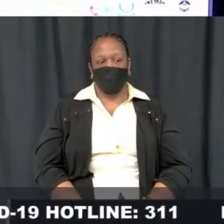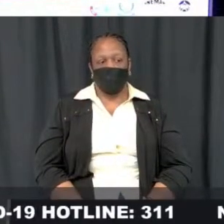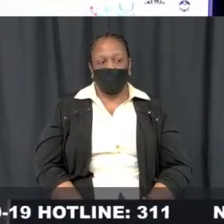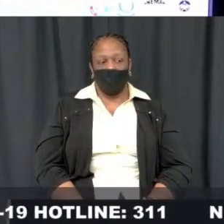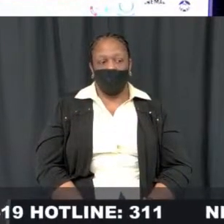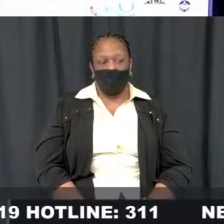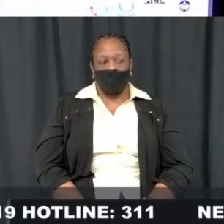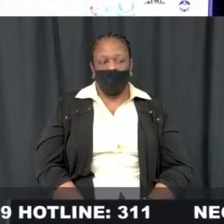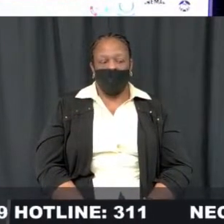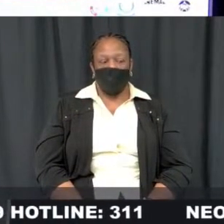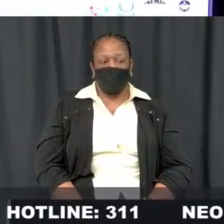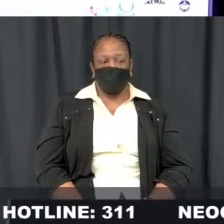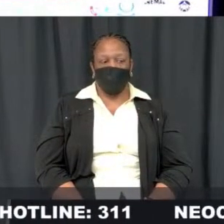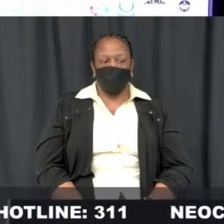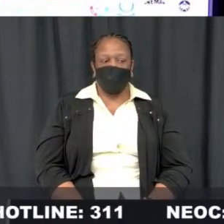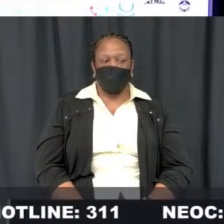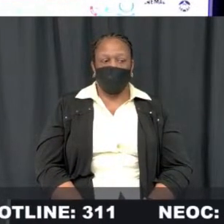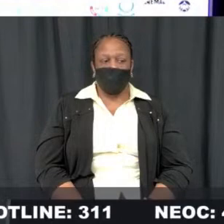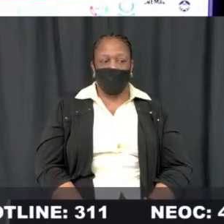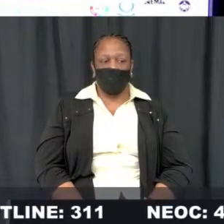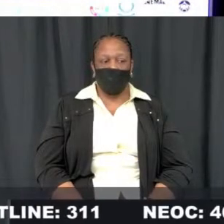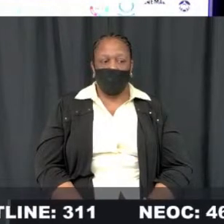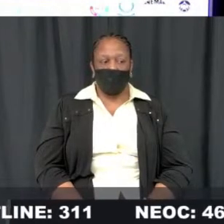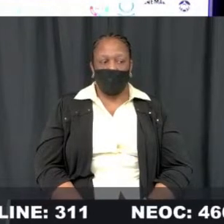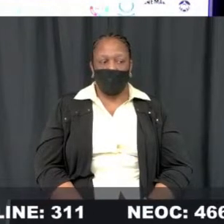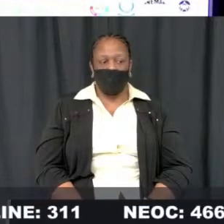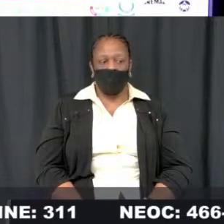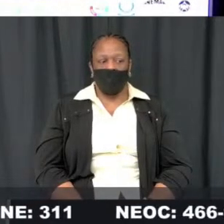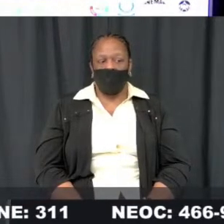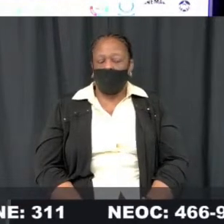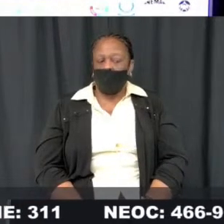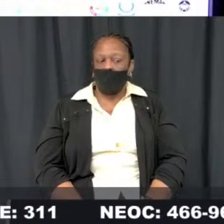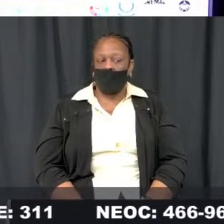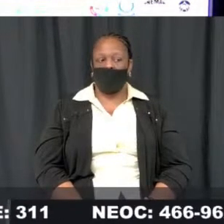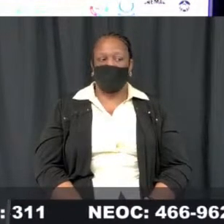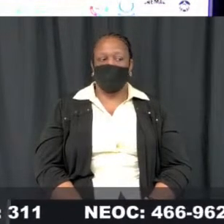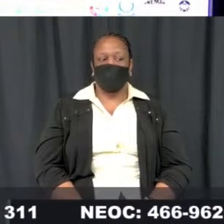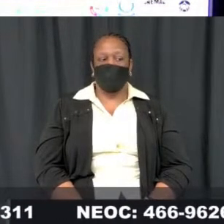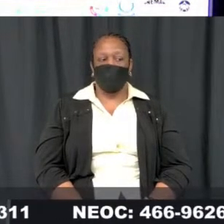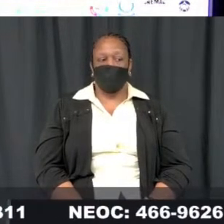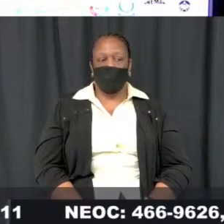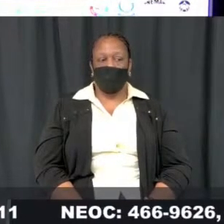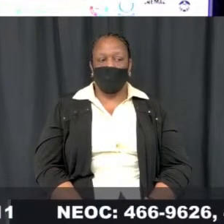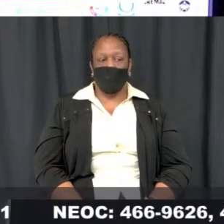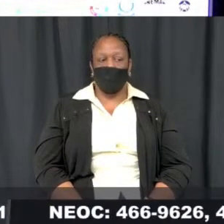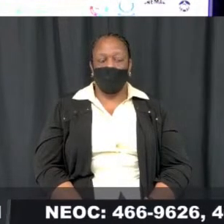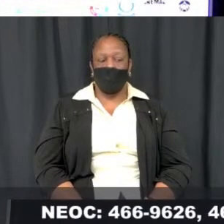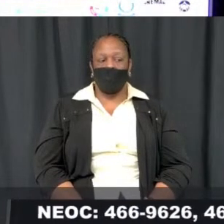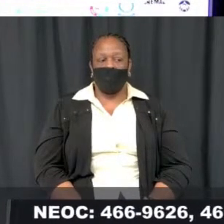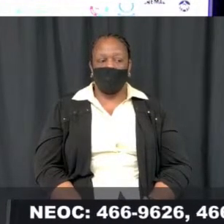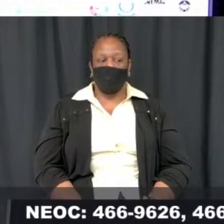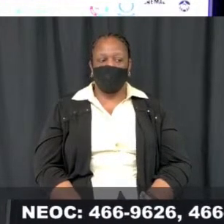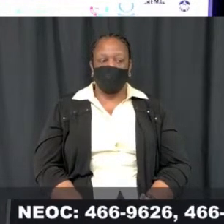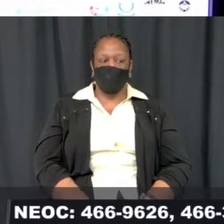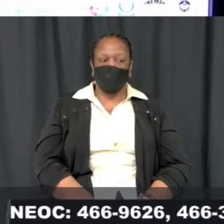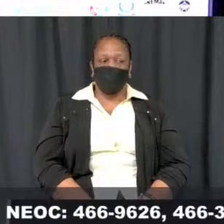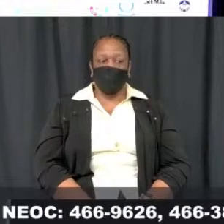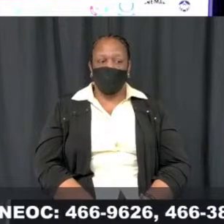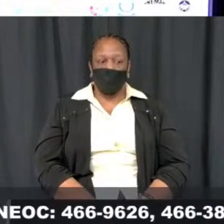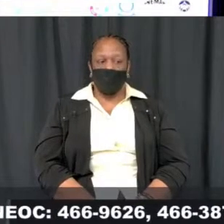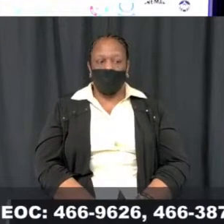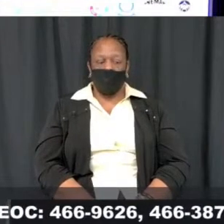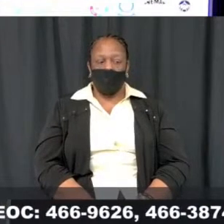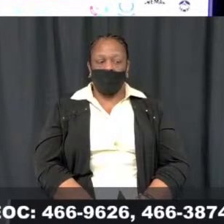You also have access to calling us here at the task force level and lodge your complaint. Because we will not stand for